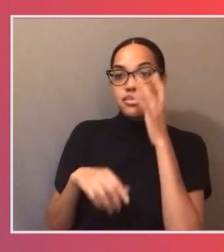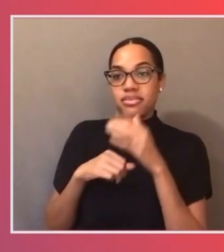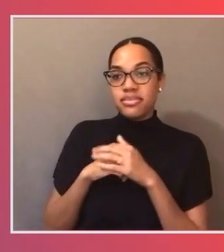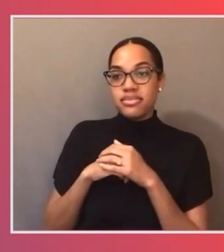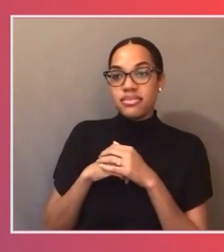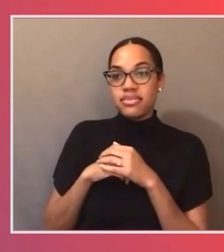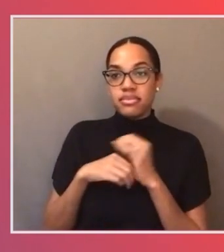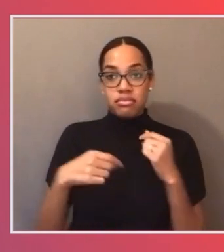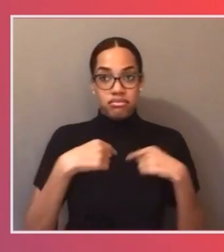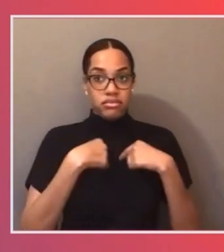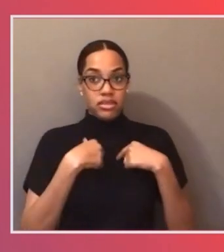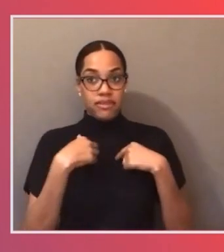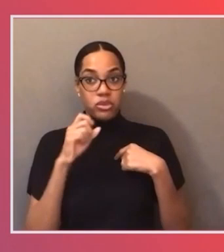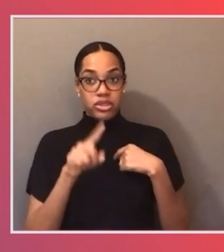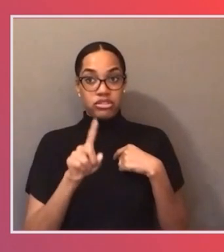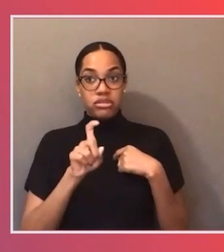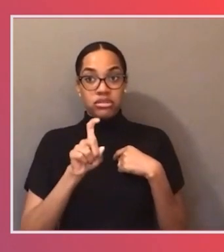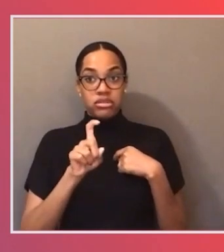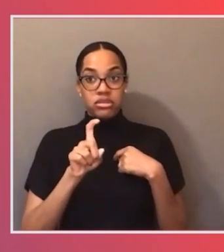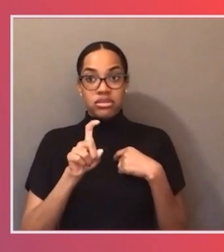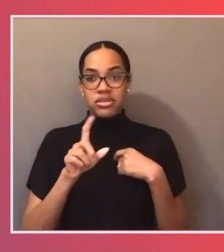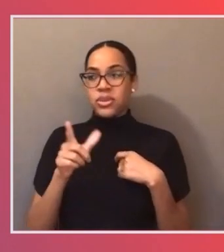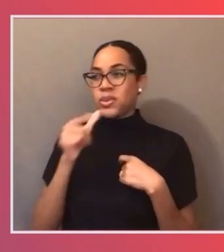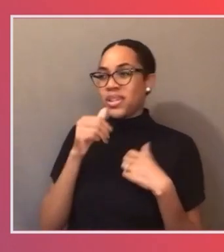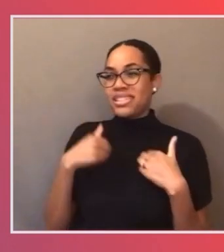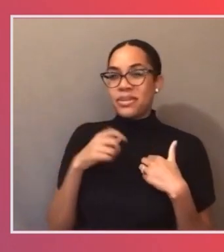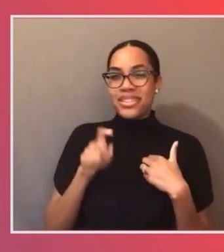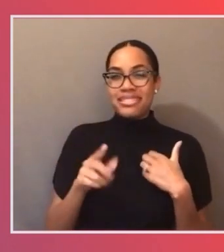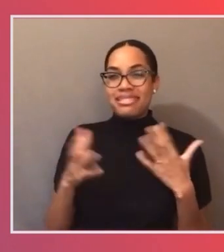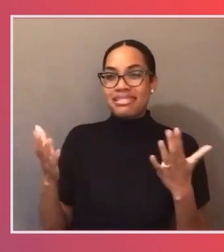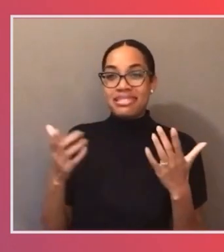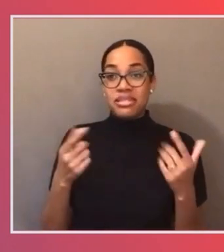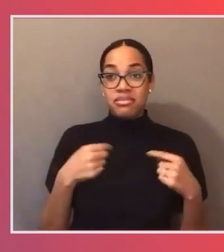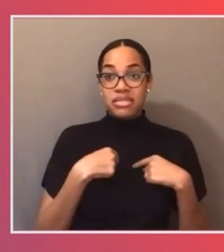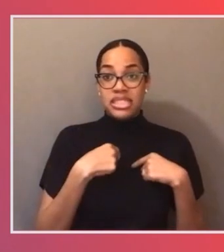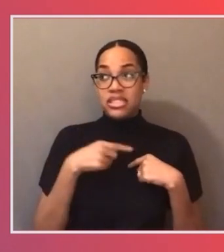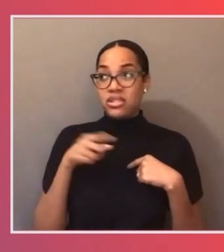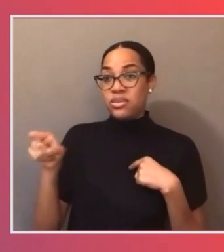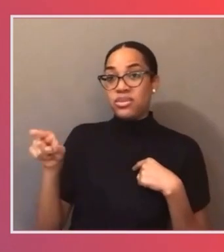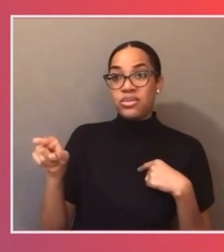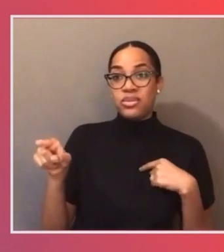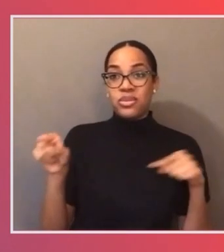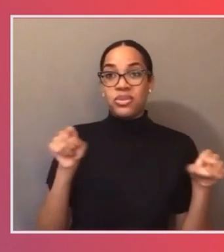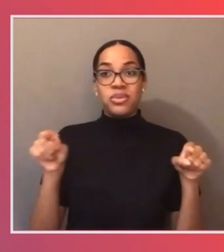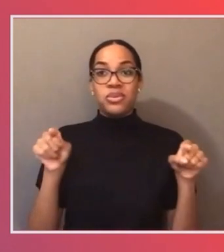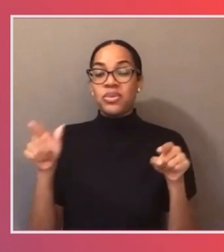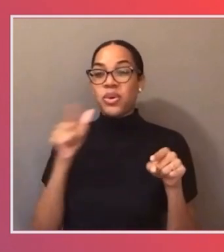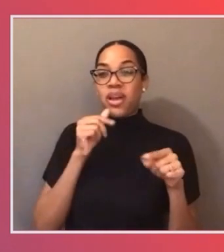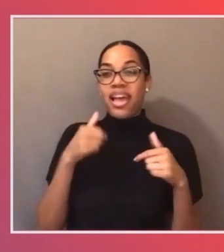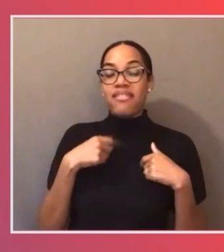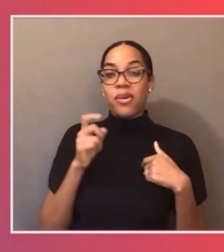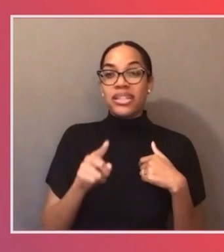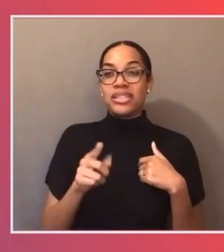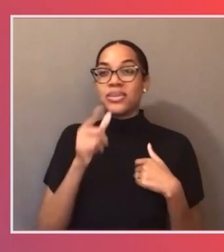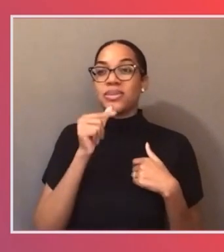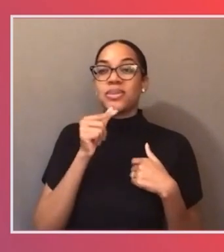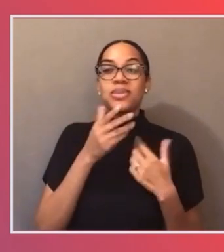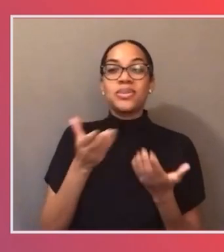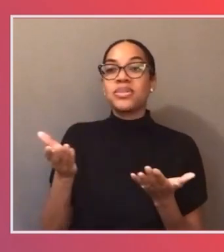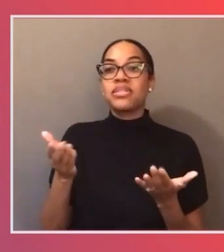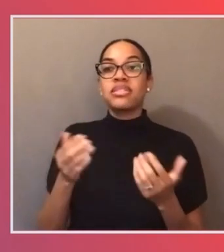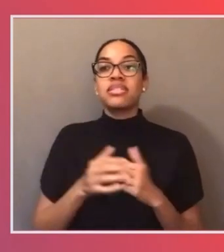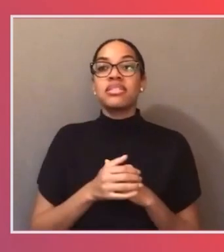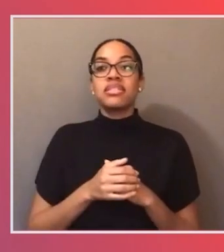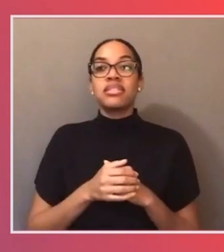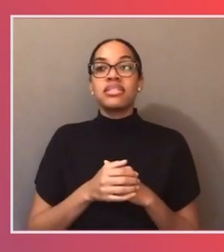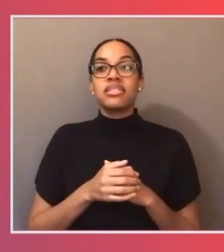I? Oh no. I have one. So good. Who has All the right. question? Let's see. Which Avenger said? All right, I do have a question.